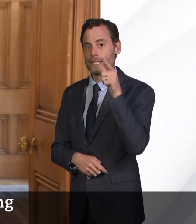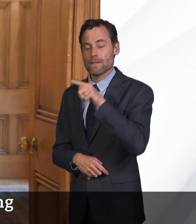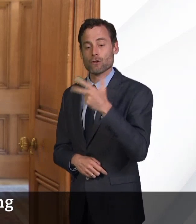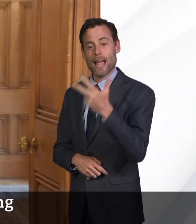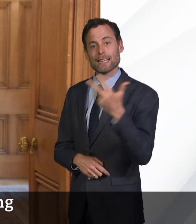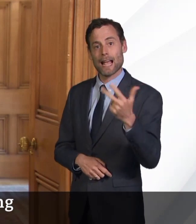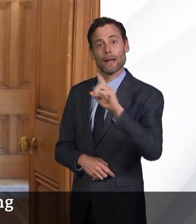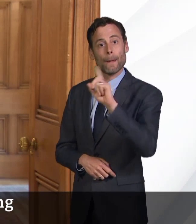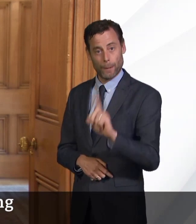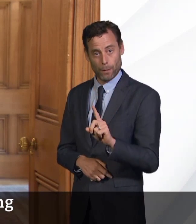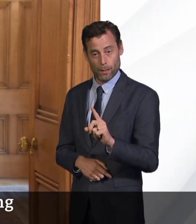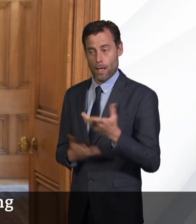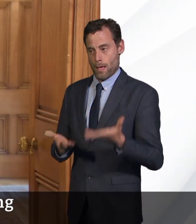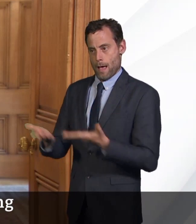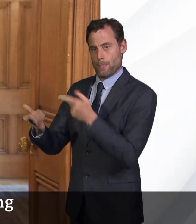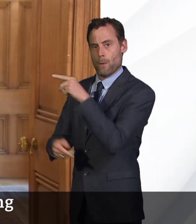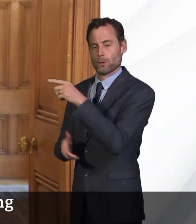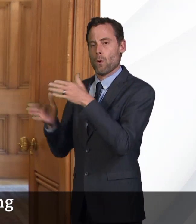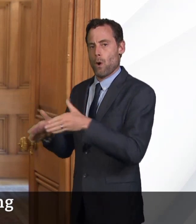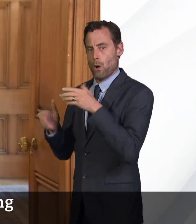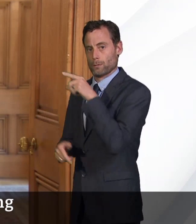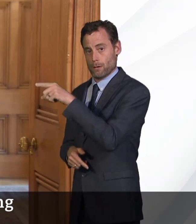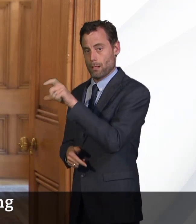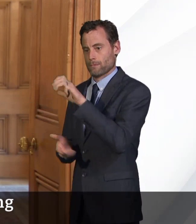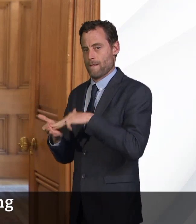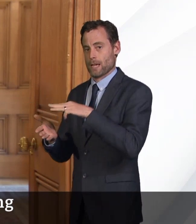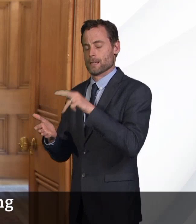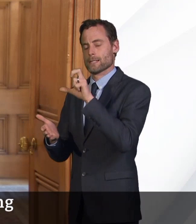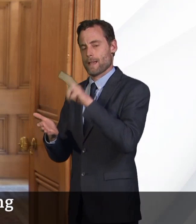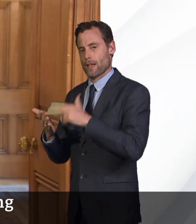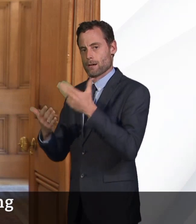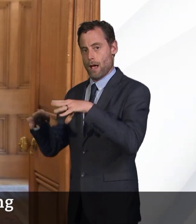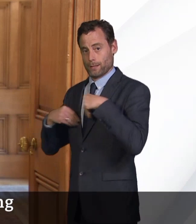11,788 people are currently in hospital with the coronavirus, down from